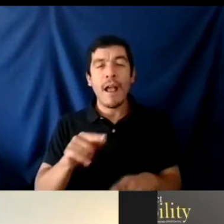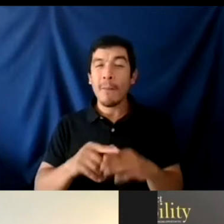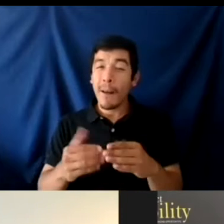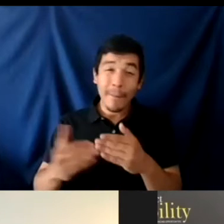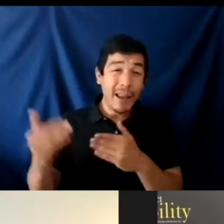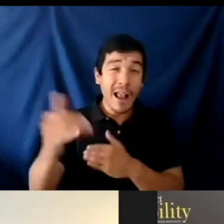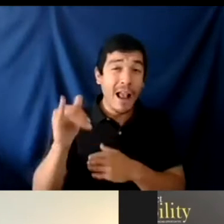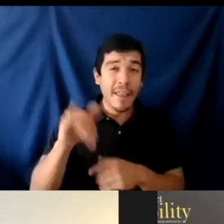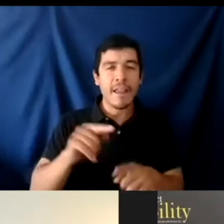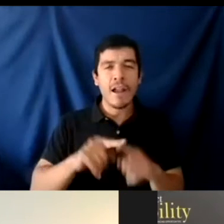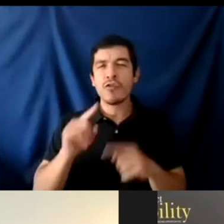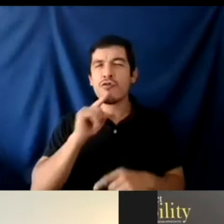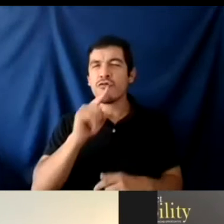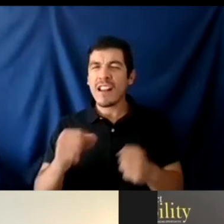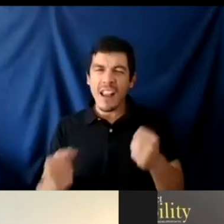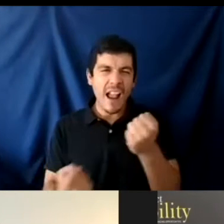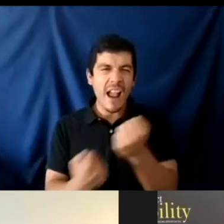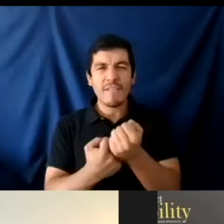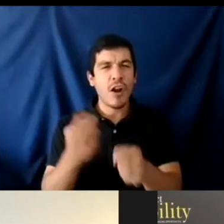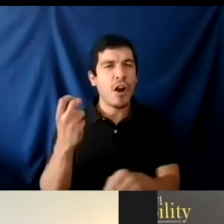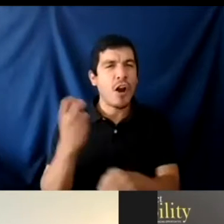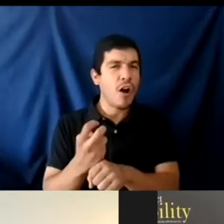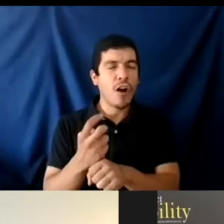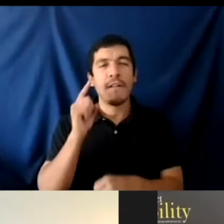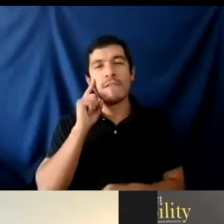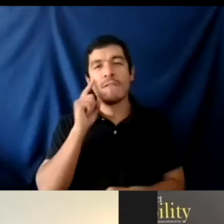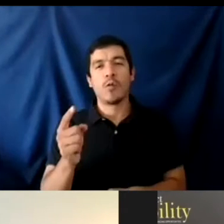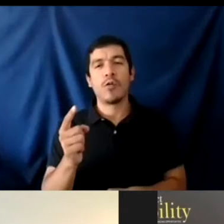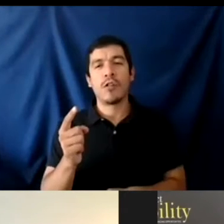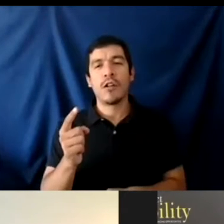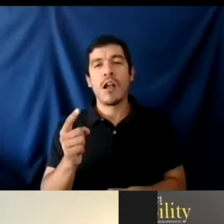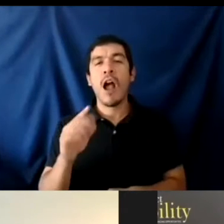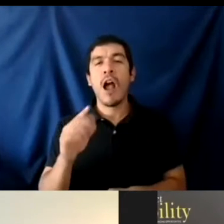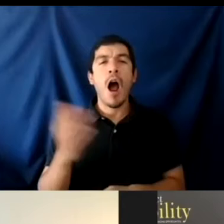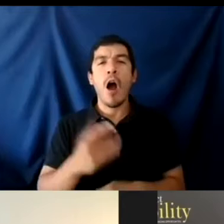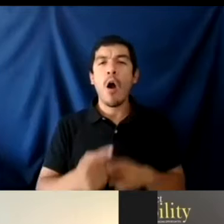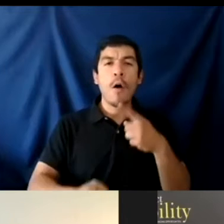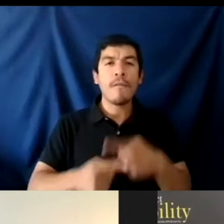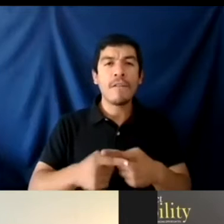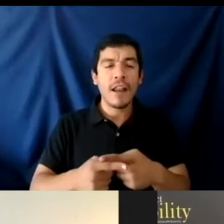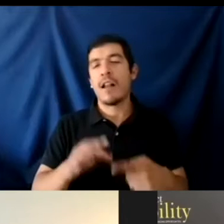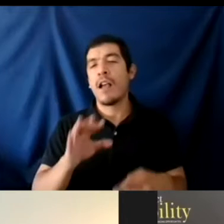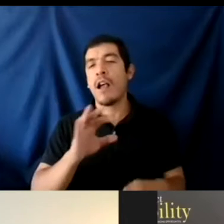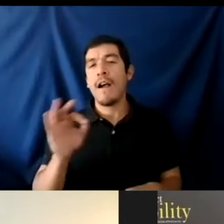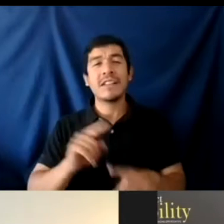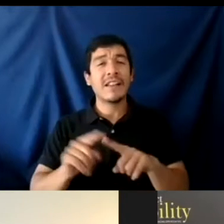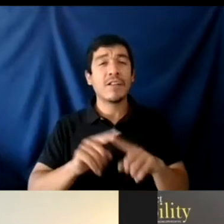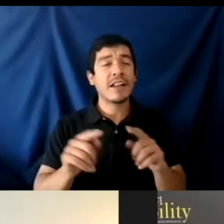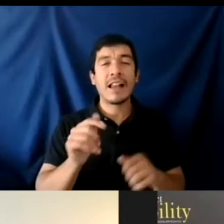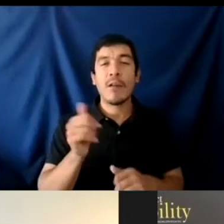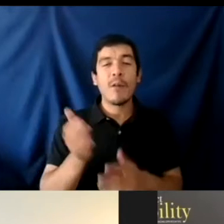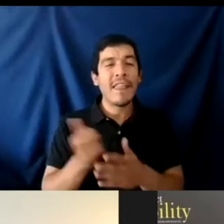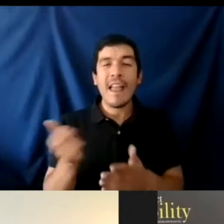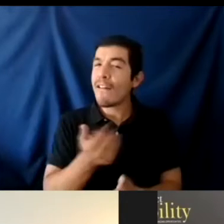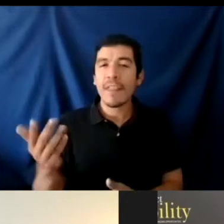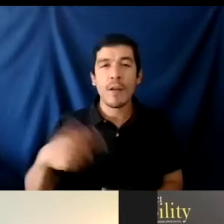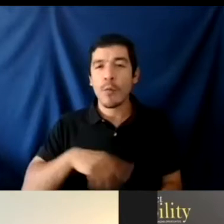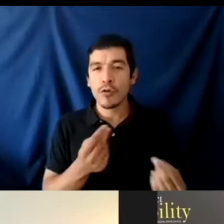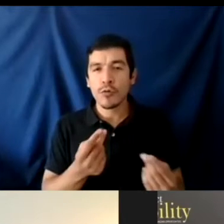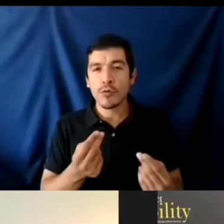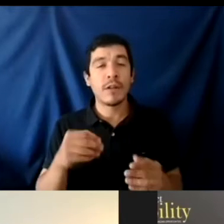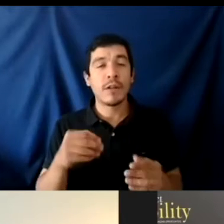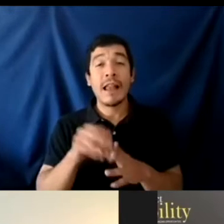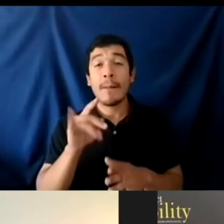to really advocate hard for the overlap of intersectionality with everything that we do in public policy,